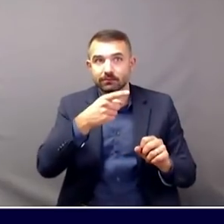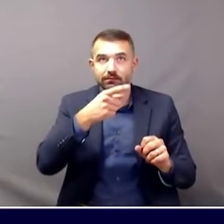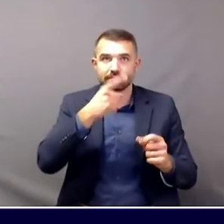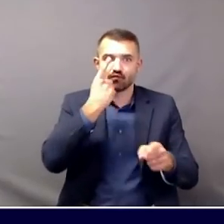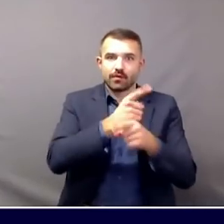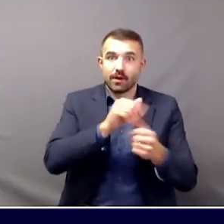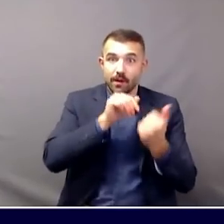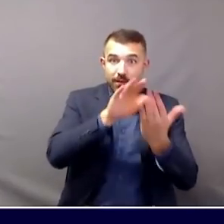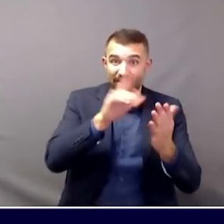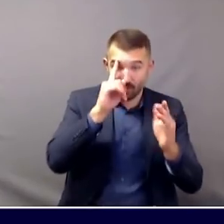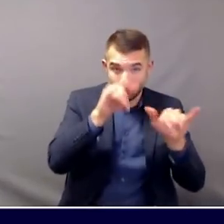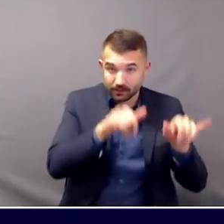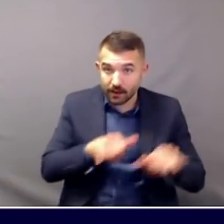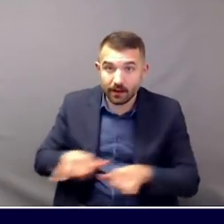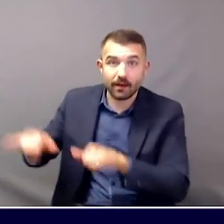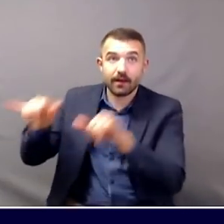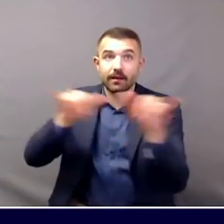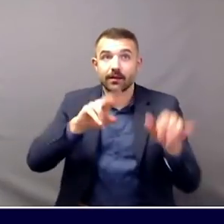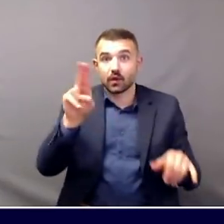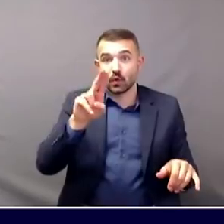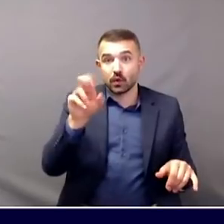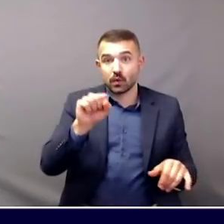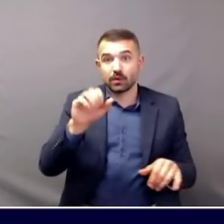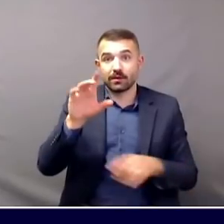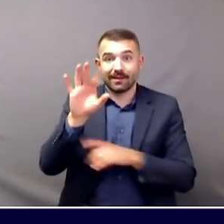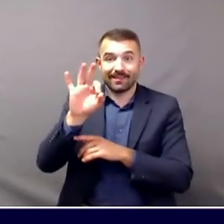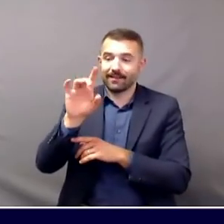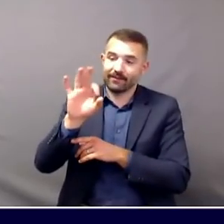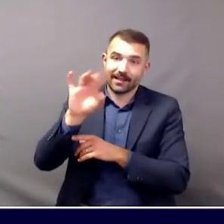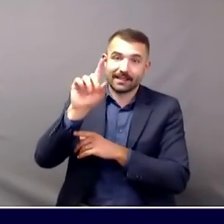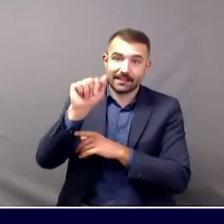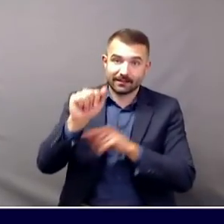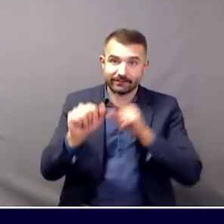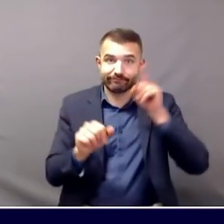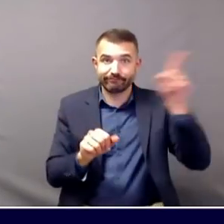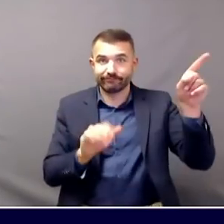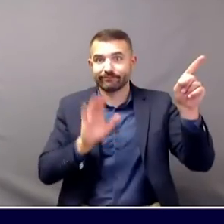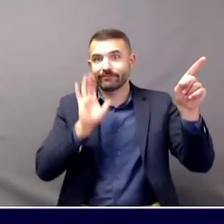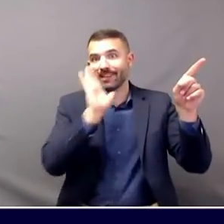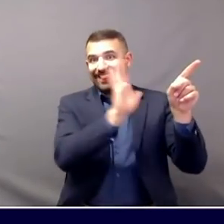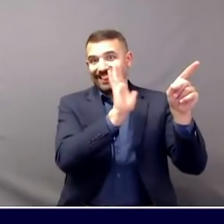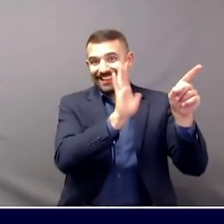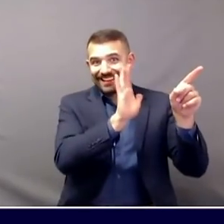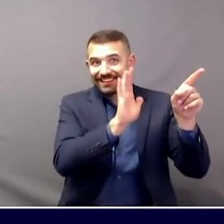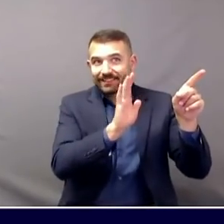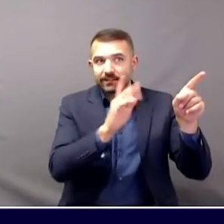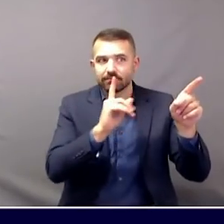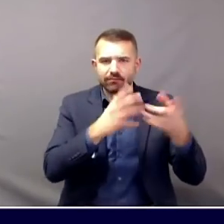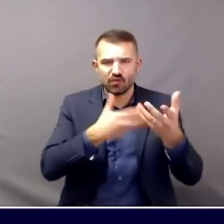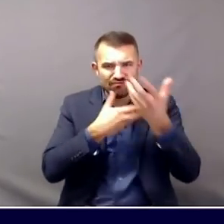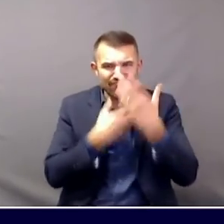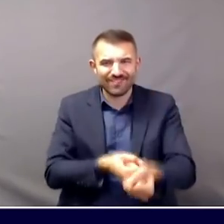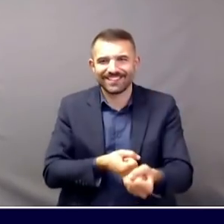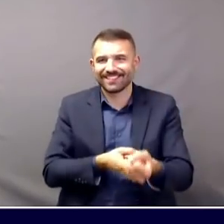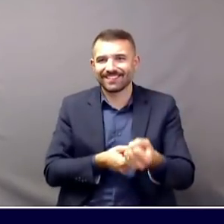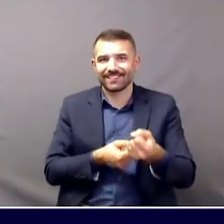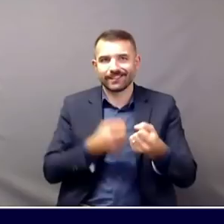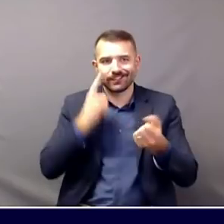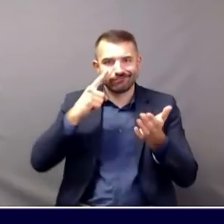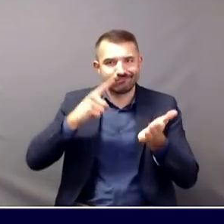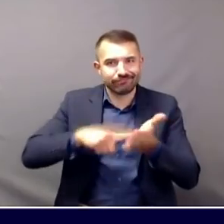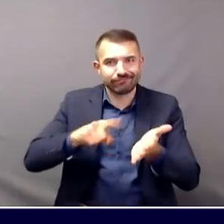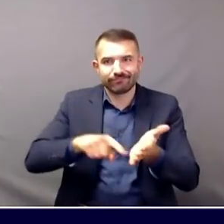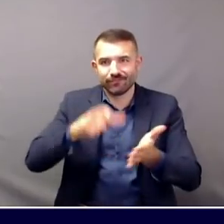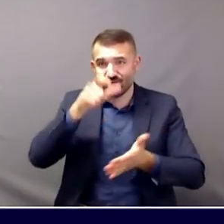what was in the study that was published in a very prominent medical journal upon which FDA based its approval, or authorization